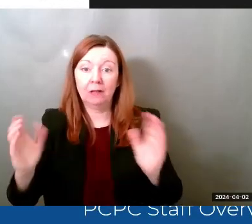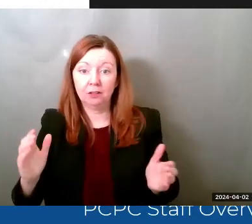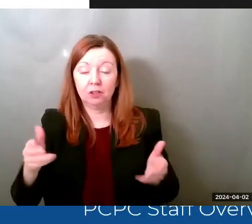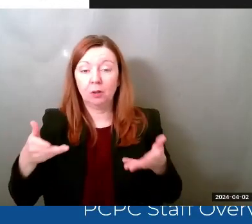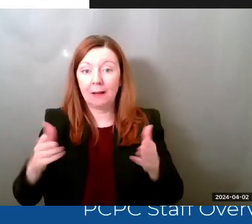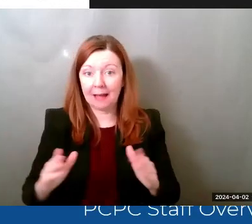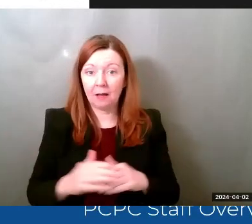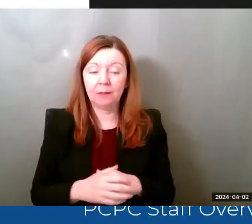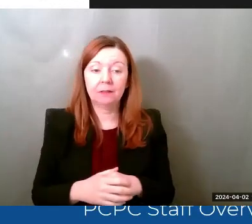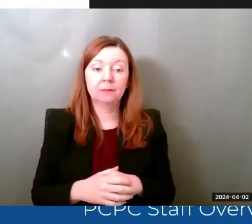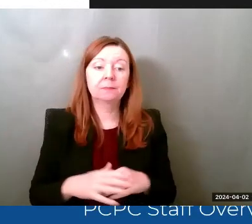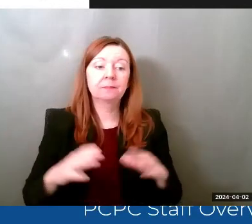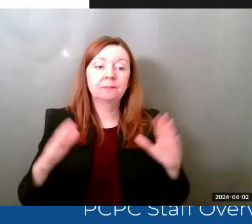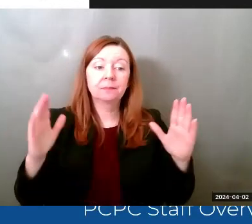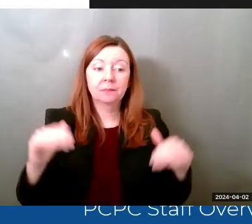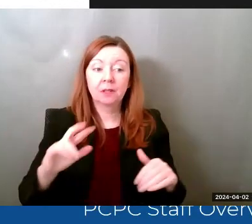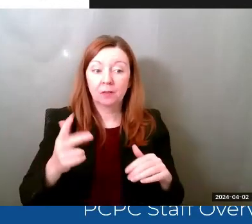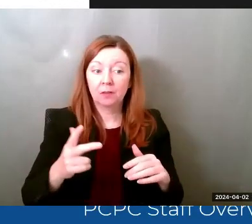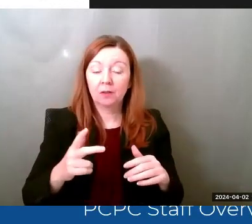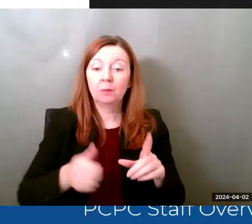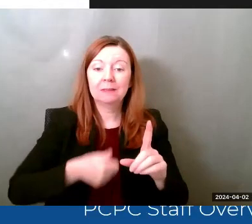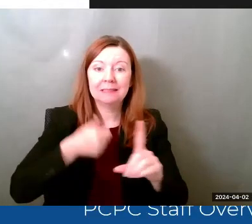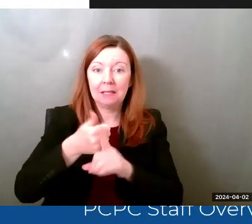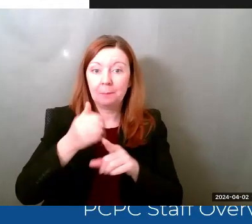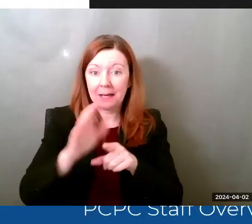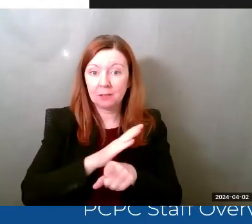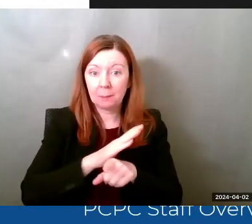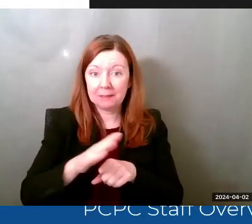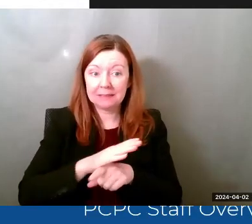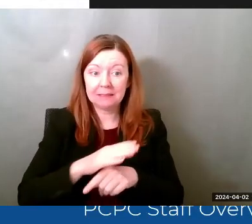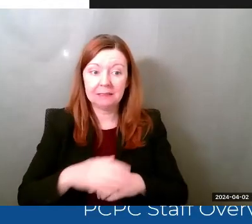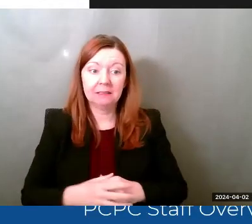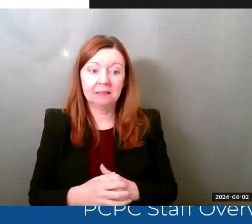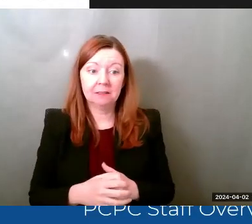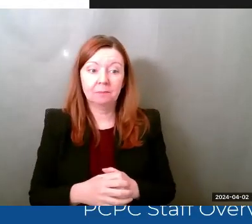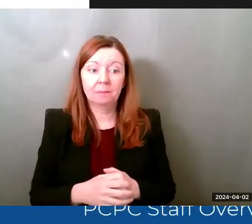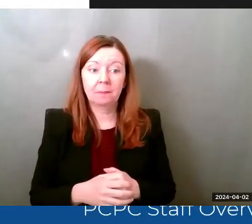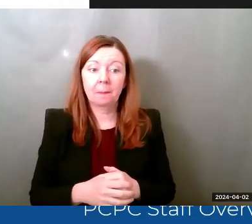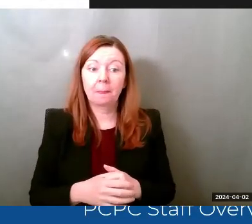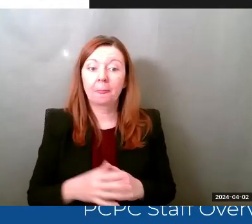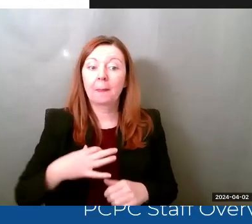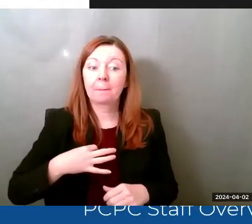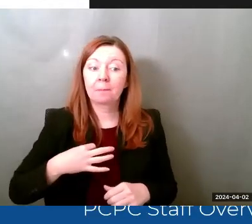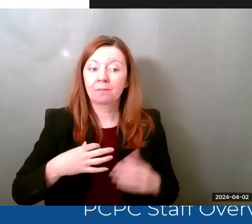The third area of concern was impact on businesses. The